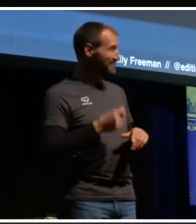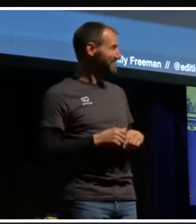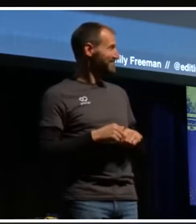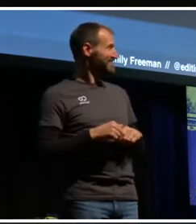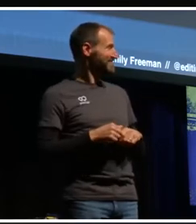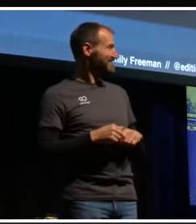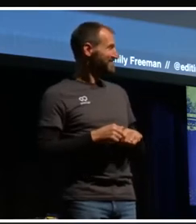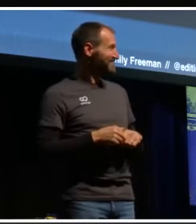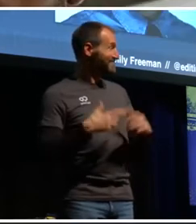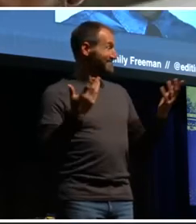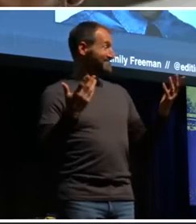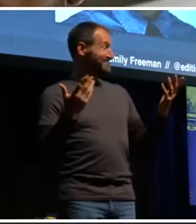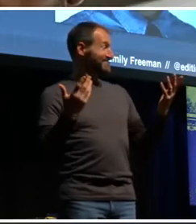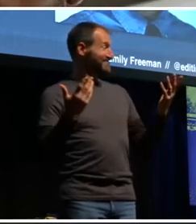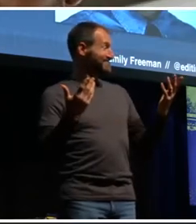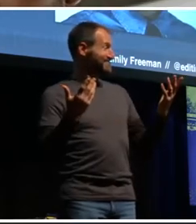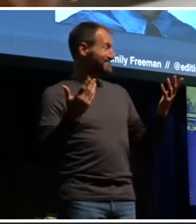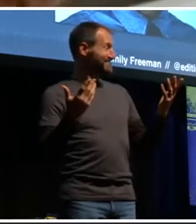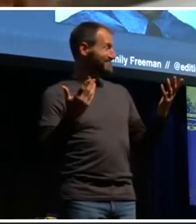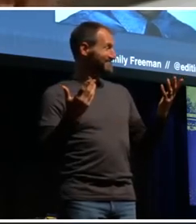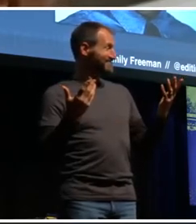number. We've got that.